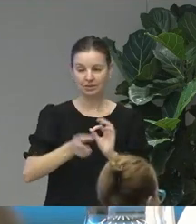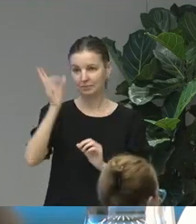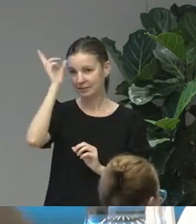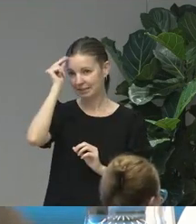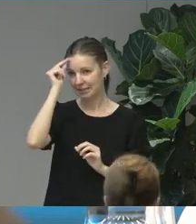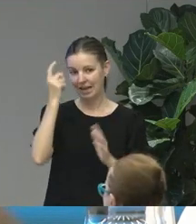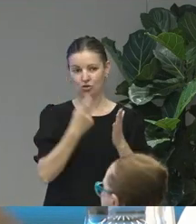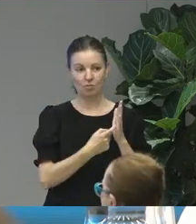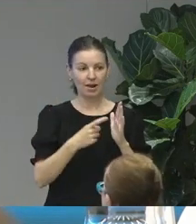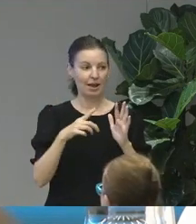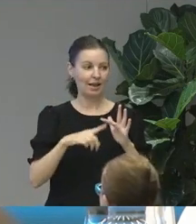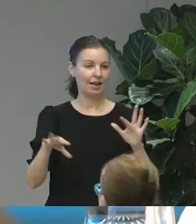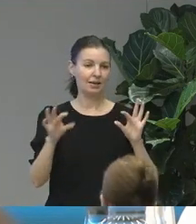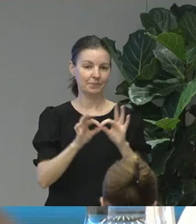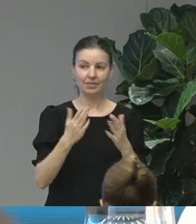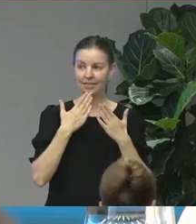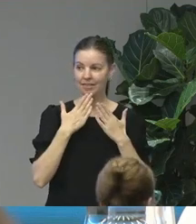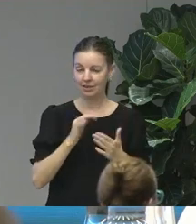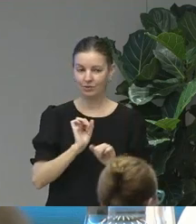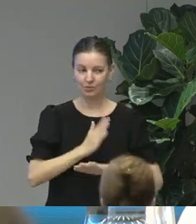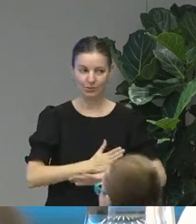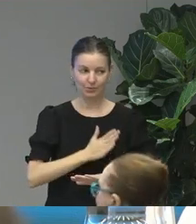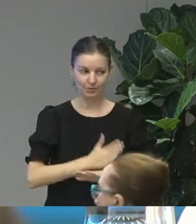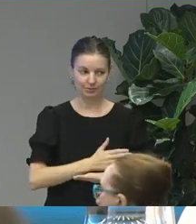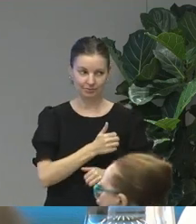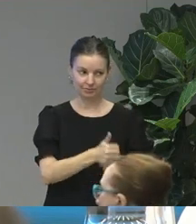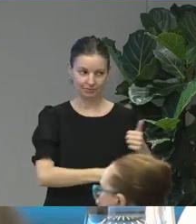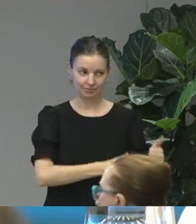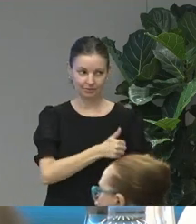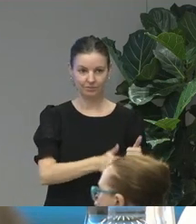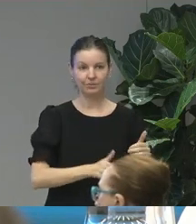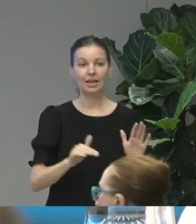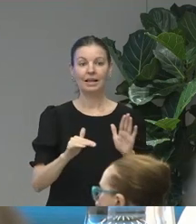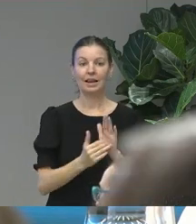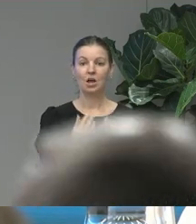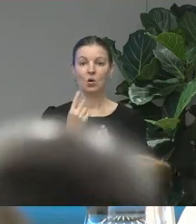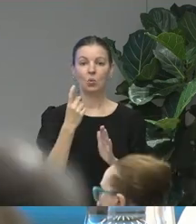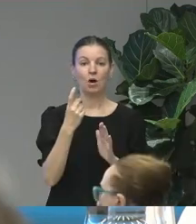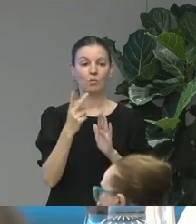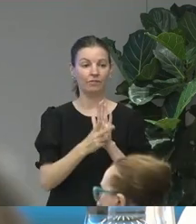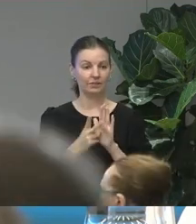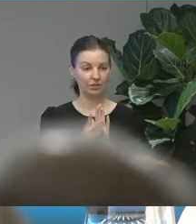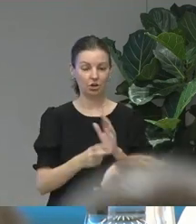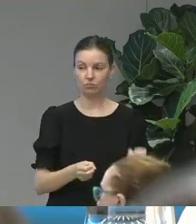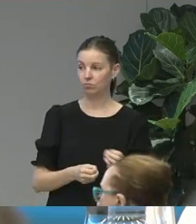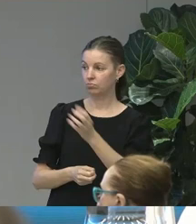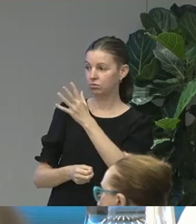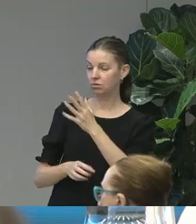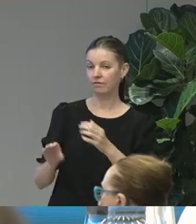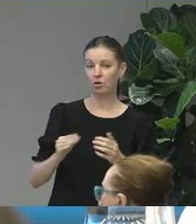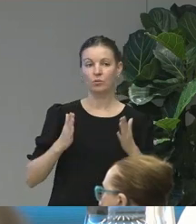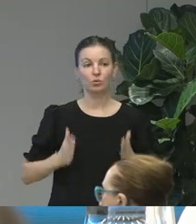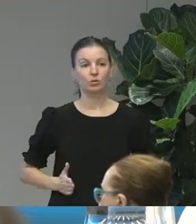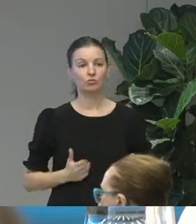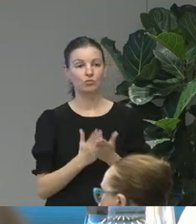Bettina and Rebecca. Thank you very much for that wonderful job. We'll leave you now with one last video from the Human Rights Law